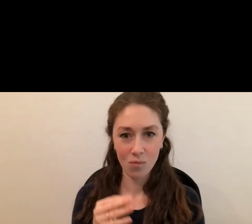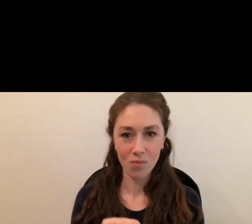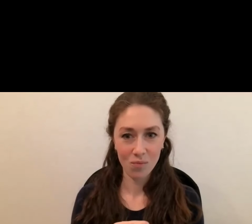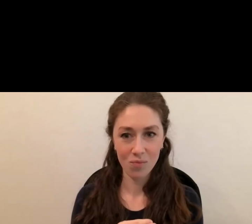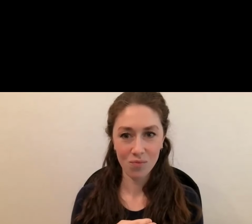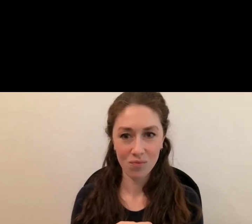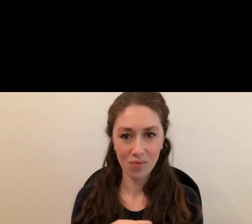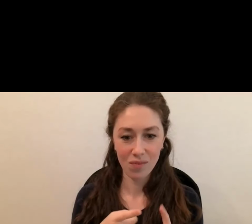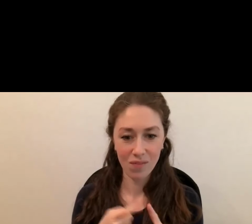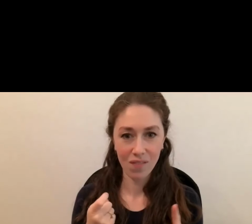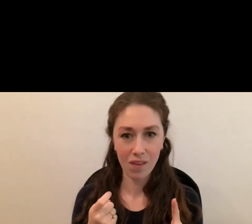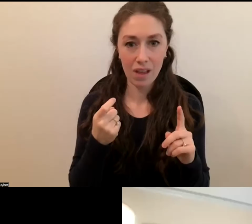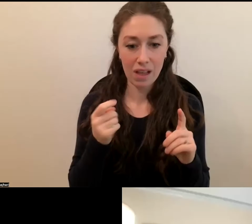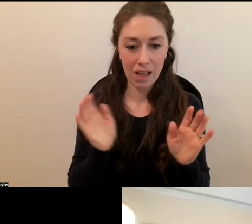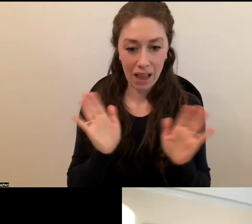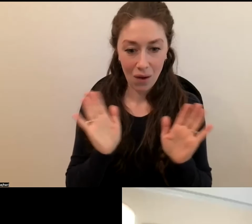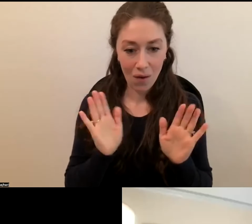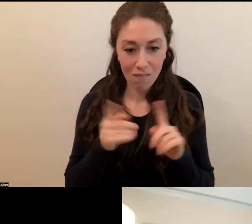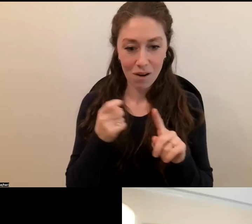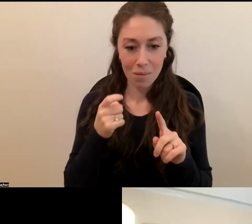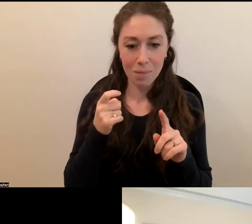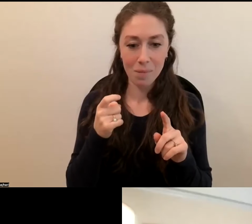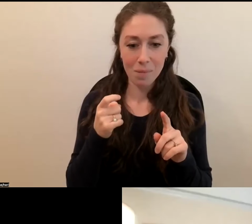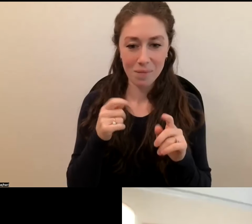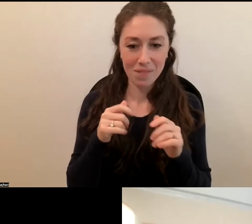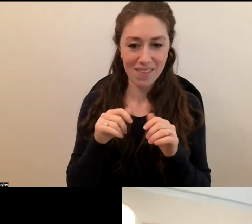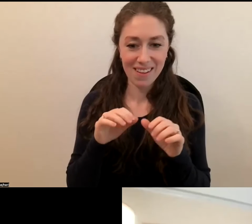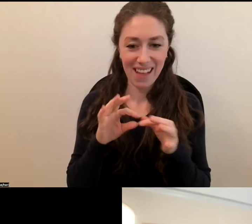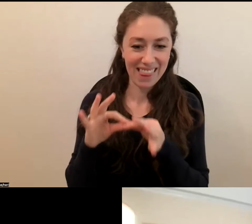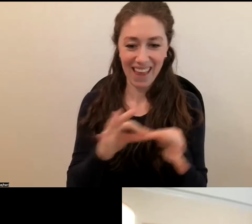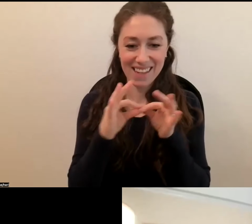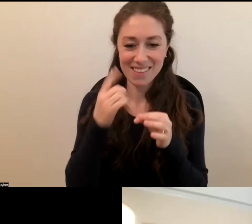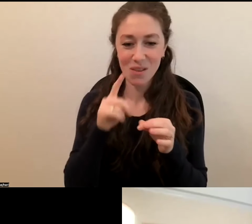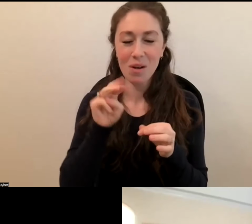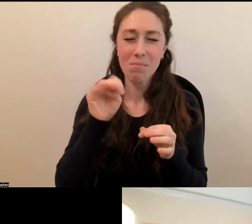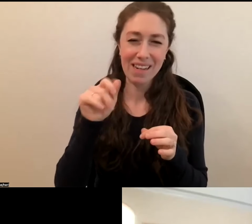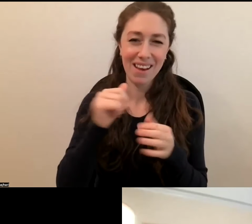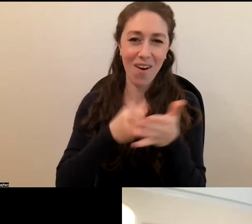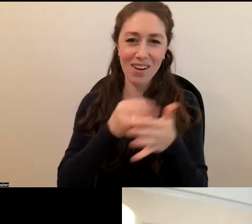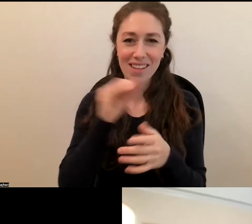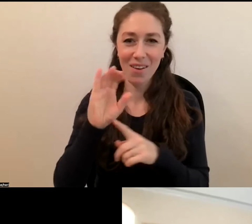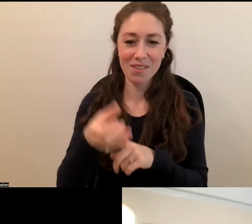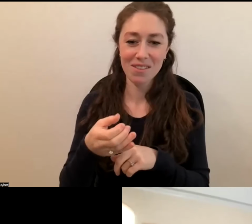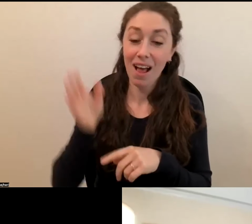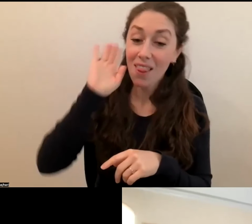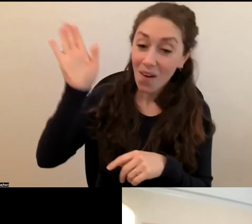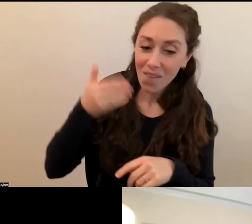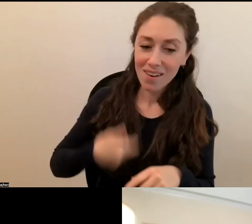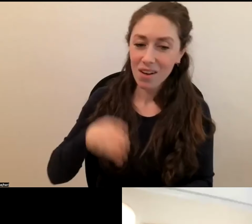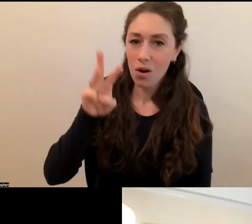Hey, everyone. Am I on? Hey, nice to see you. I'm Wendy